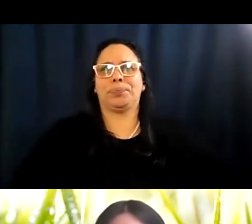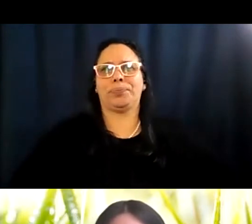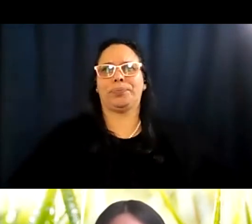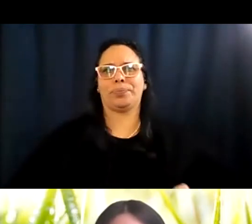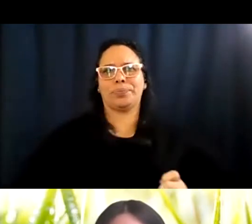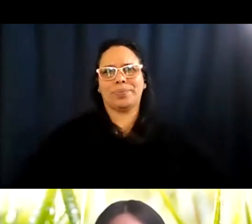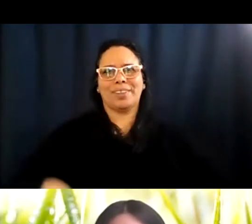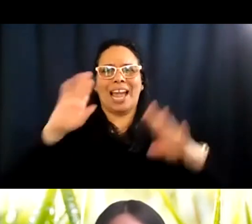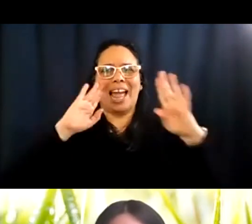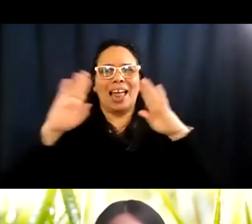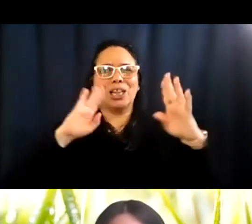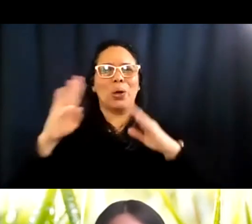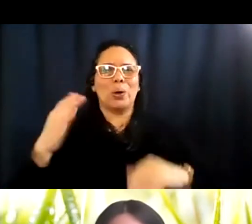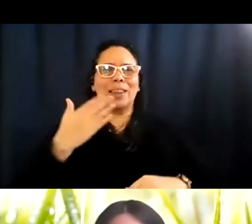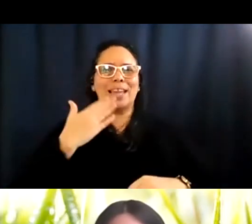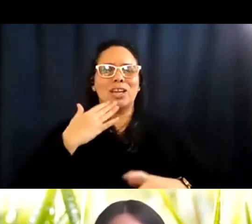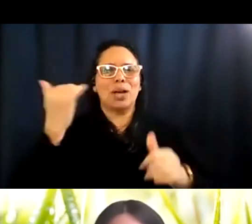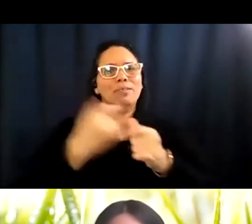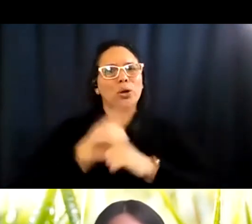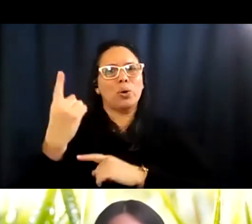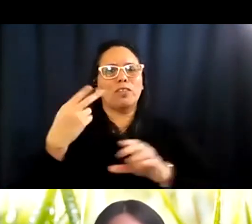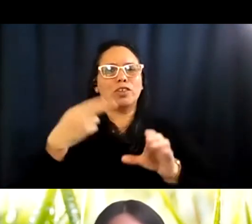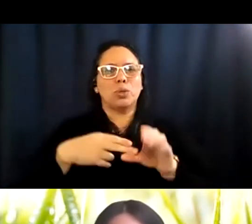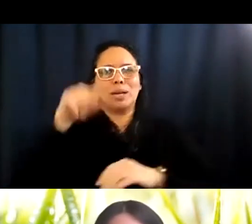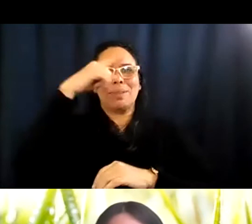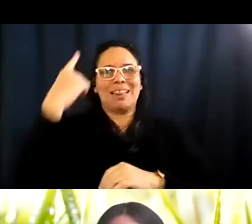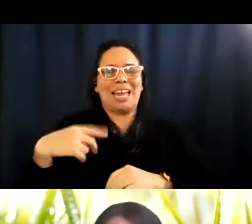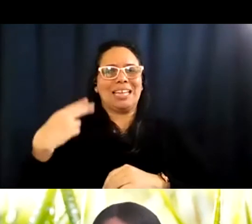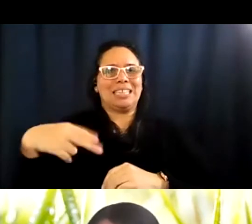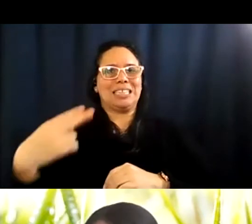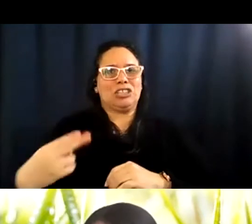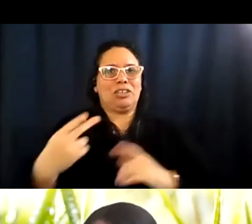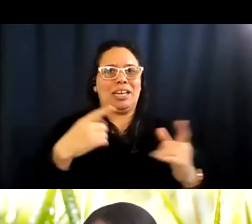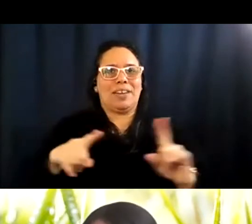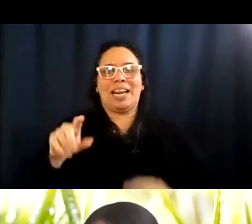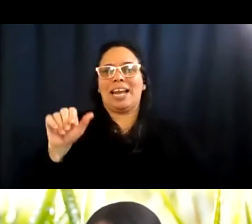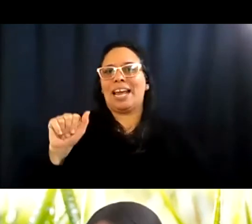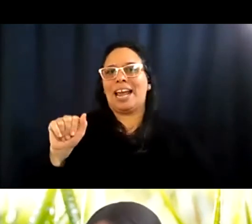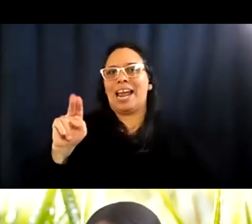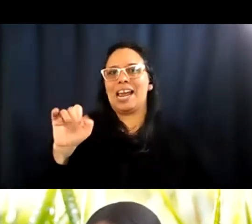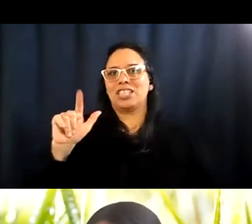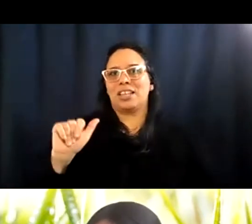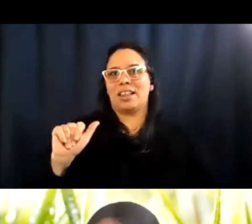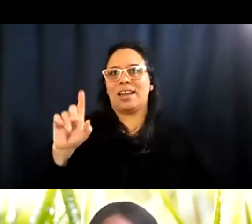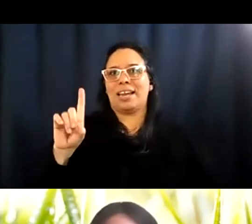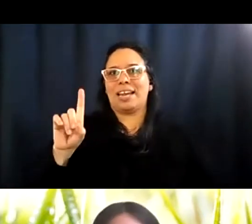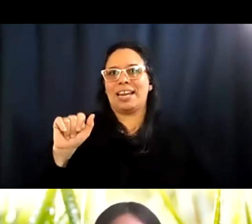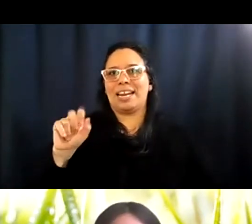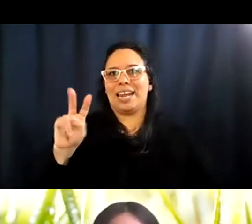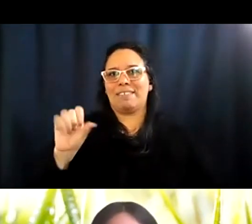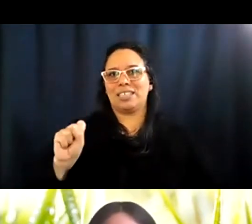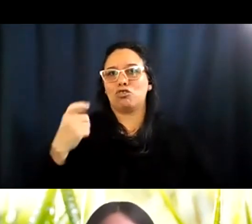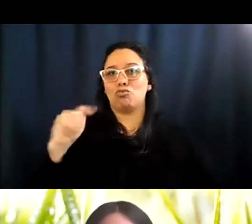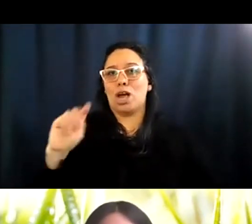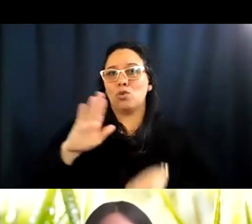Hello, and thank you everyone for joining our Black History event, Angela Davis Tried to Warn Us. I know we had some hiccups in the beginning, but